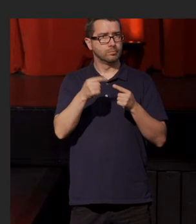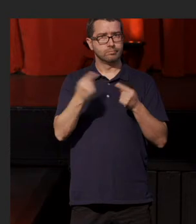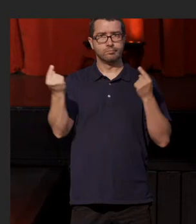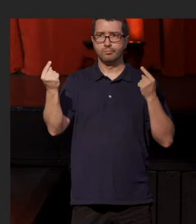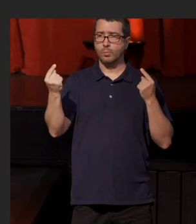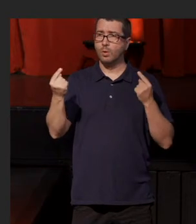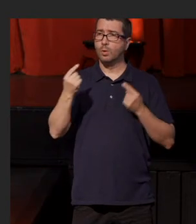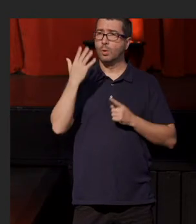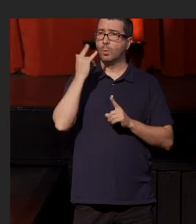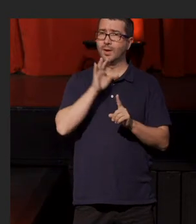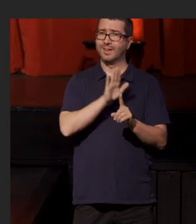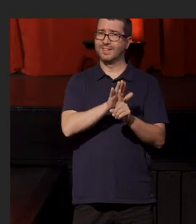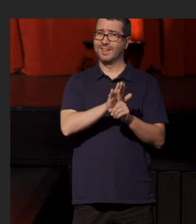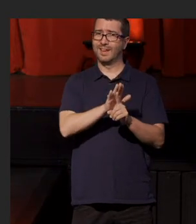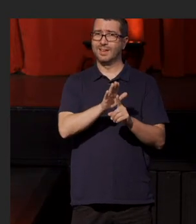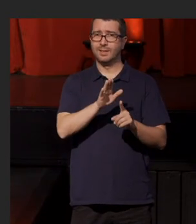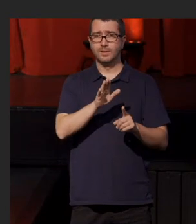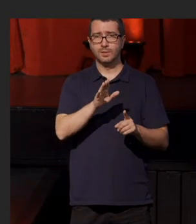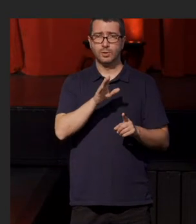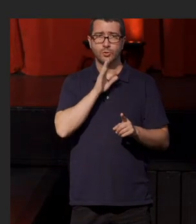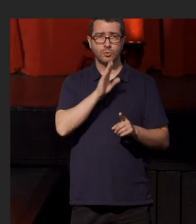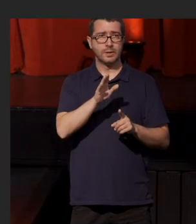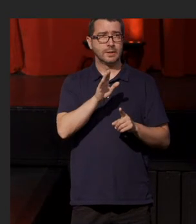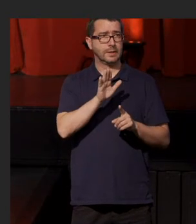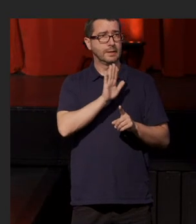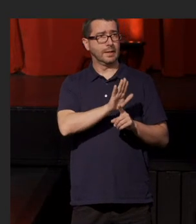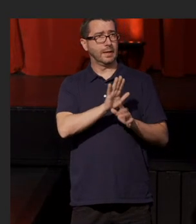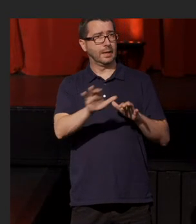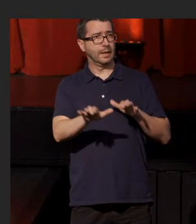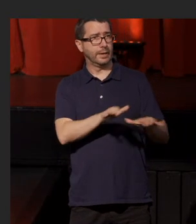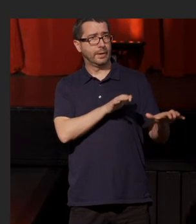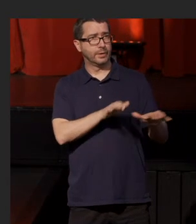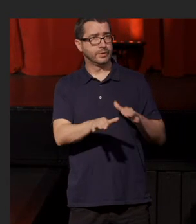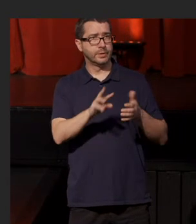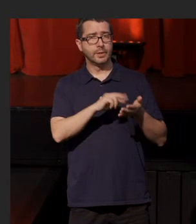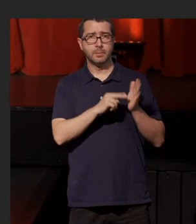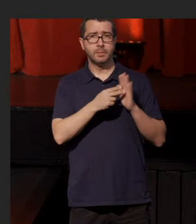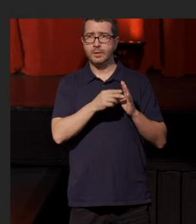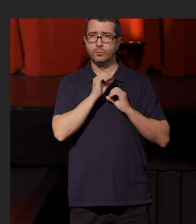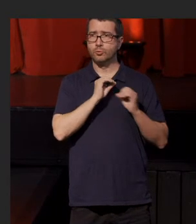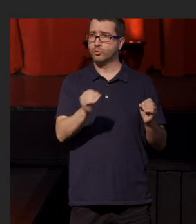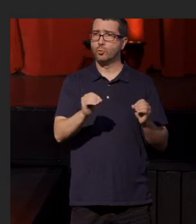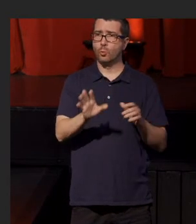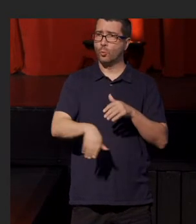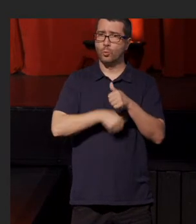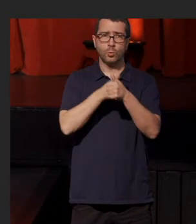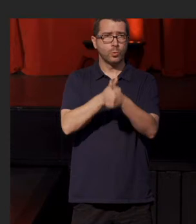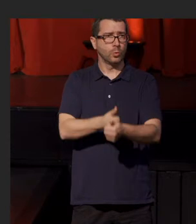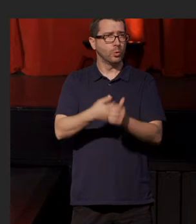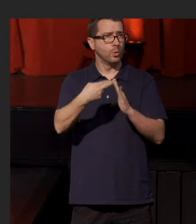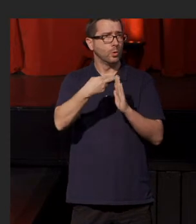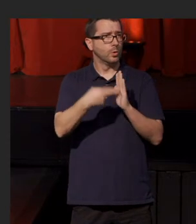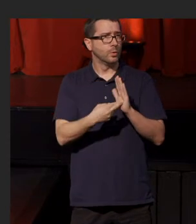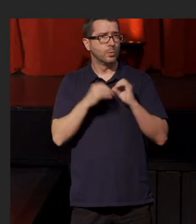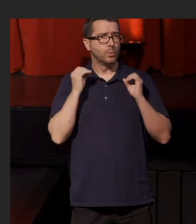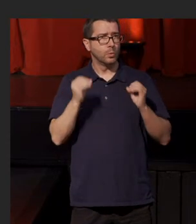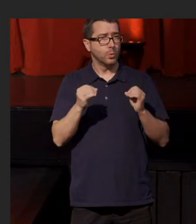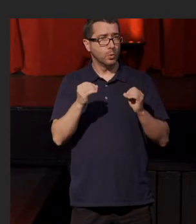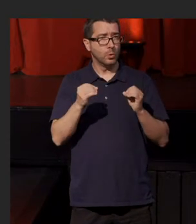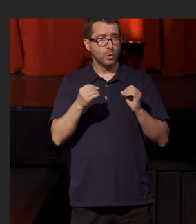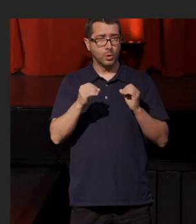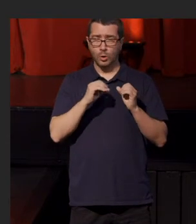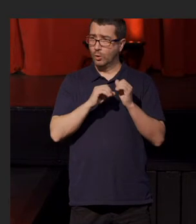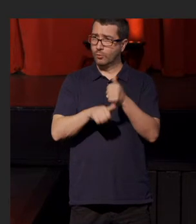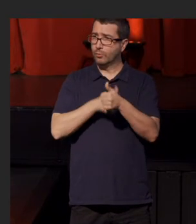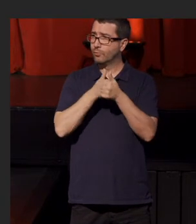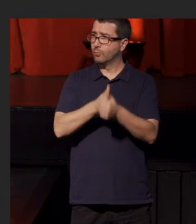that kind of masking of who you actually are reduces your accountability. And as a result, there's no penalty for you to engage